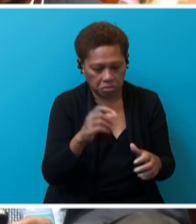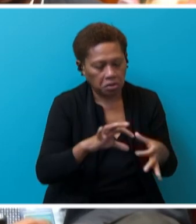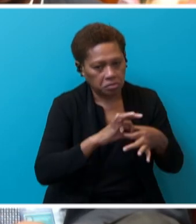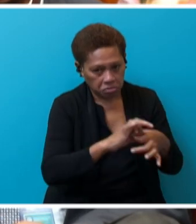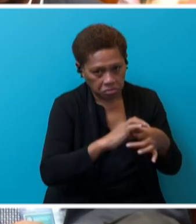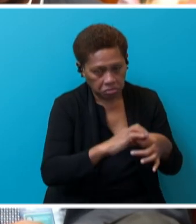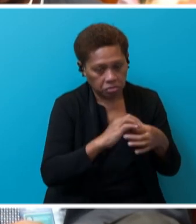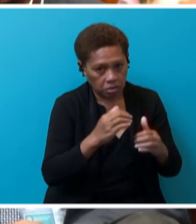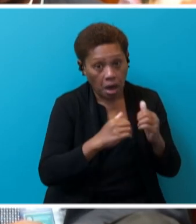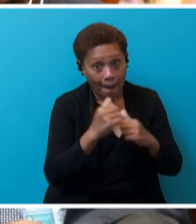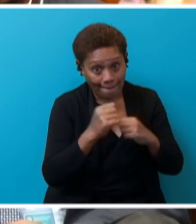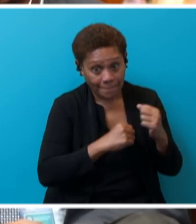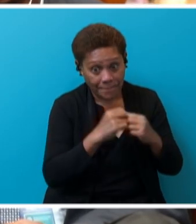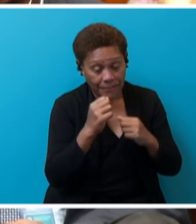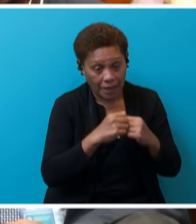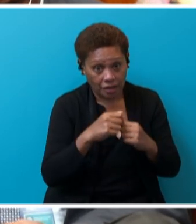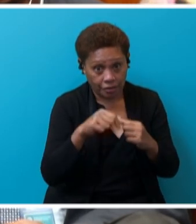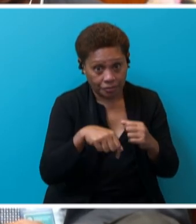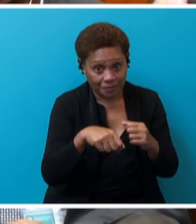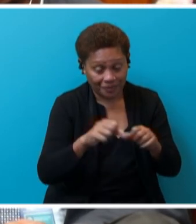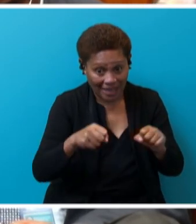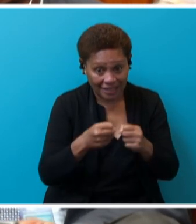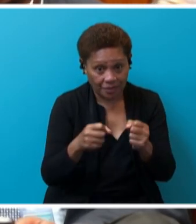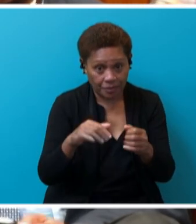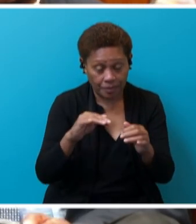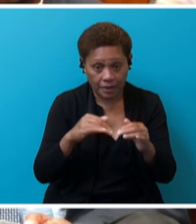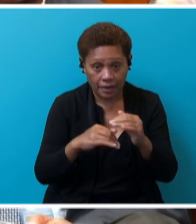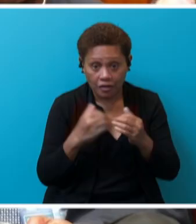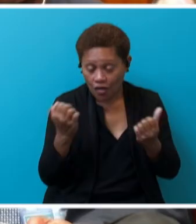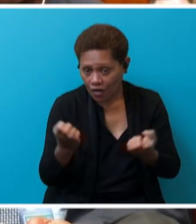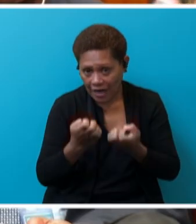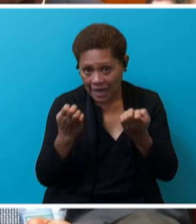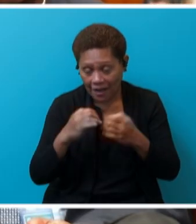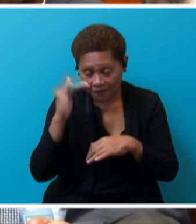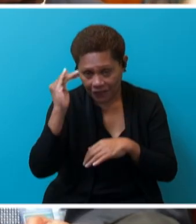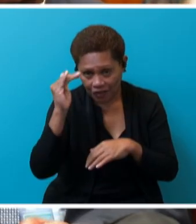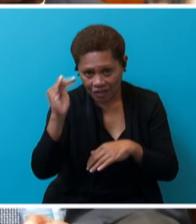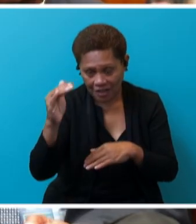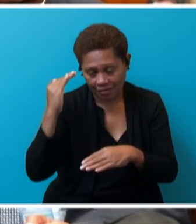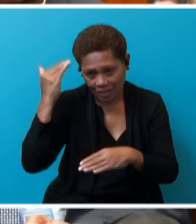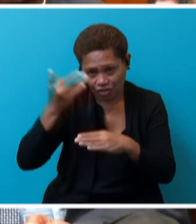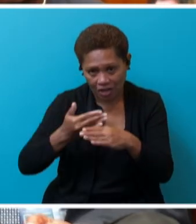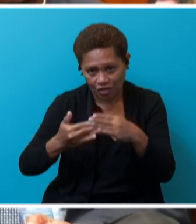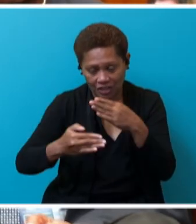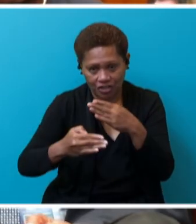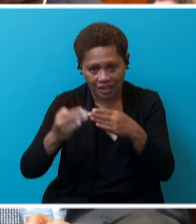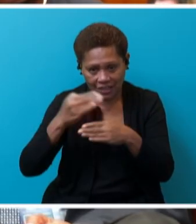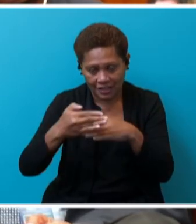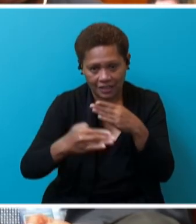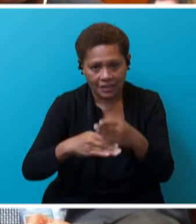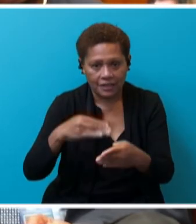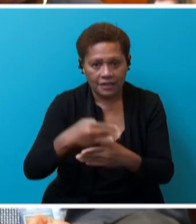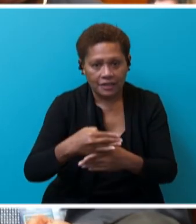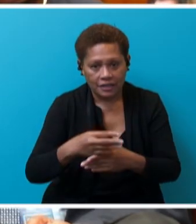and build a distribution system robust enough for future generations. For mothers and children who used to carry